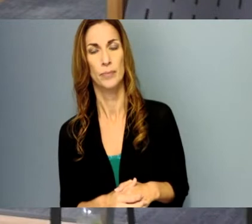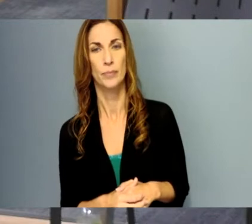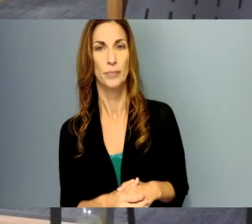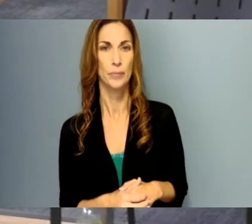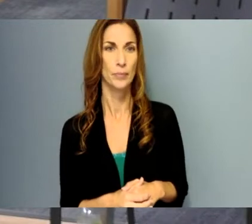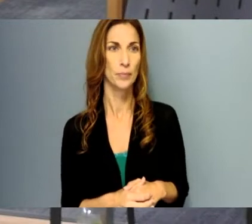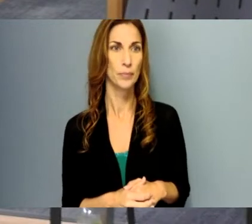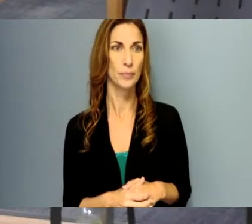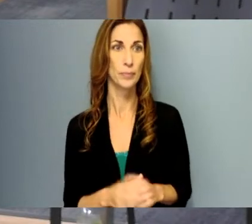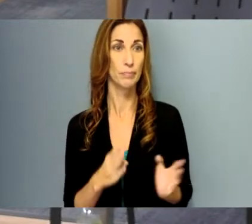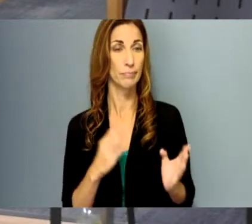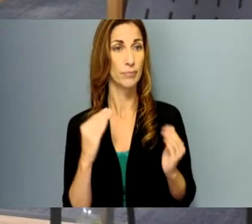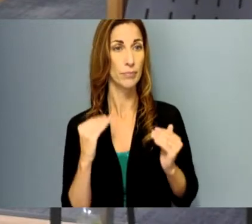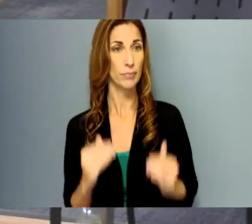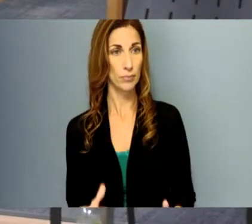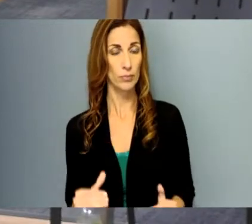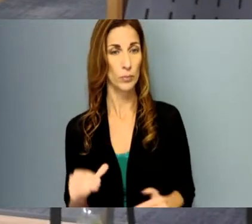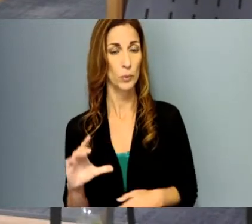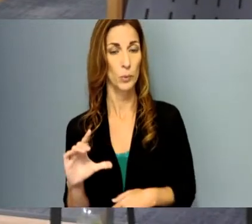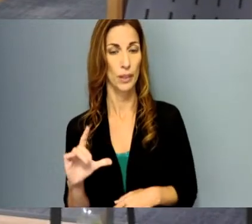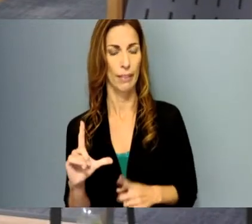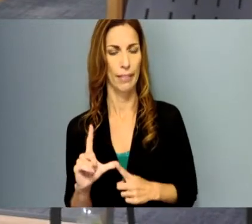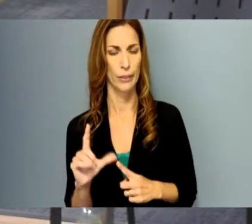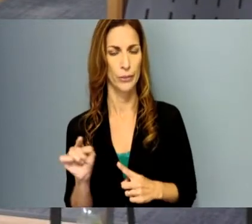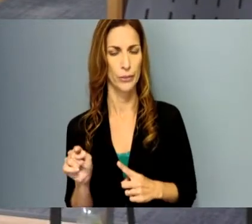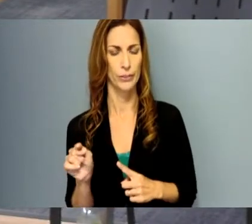On to letter,